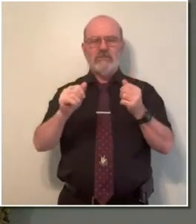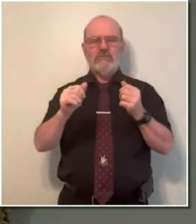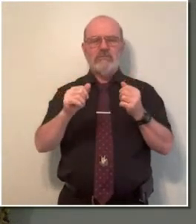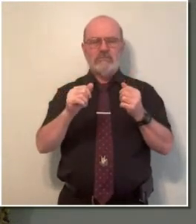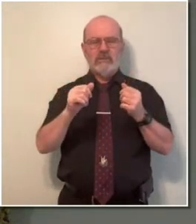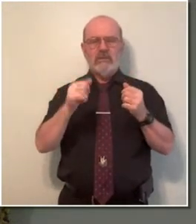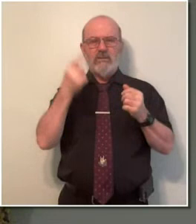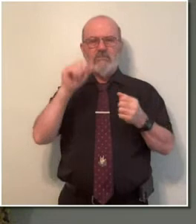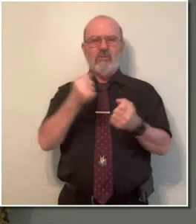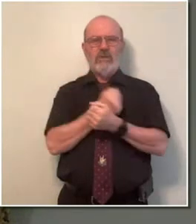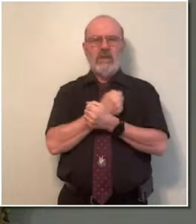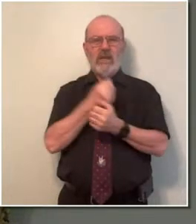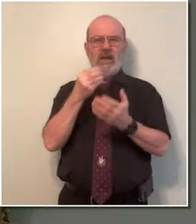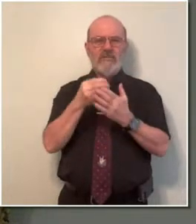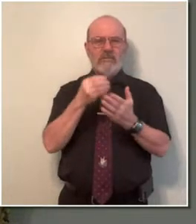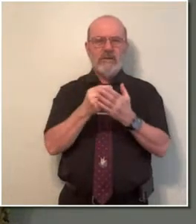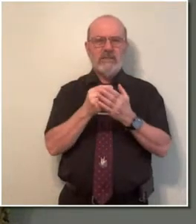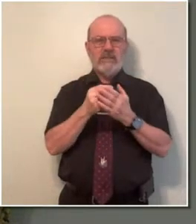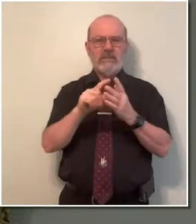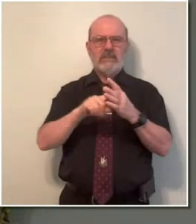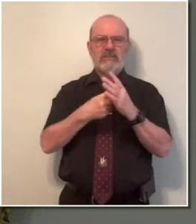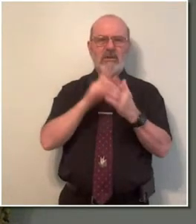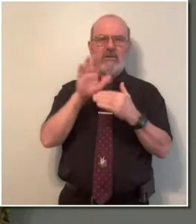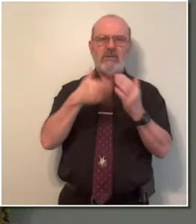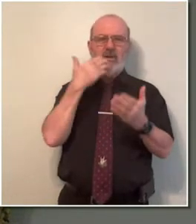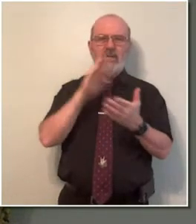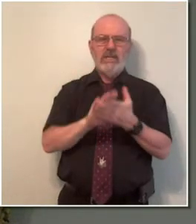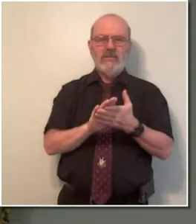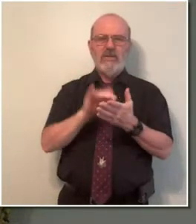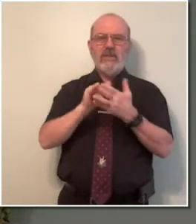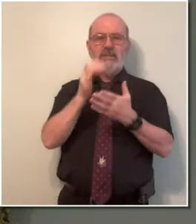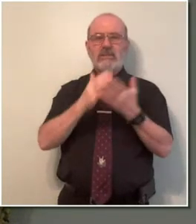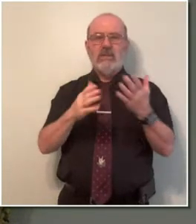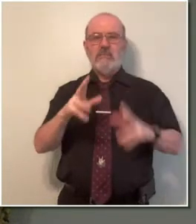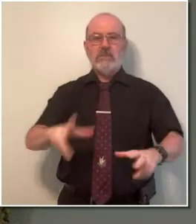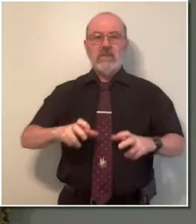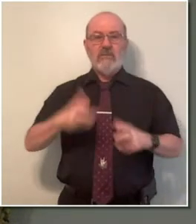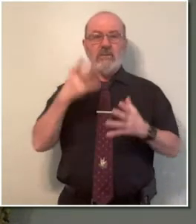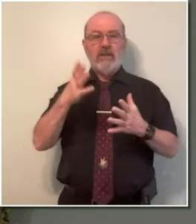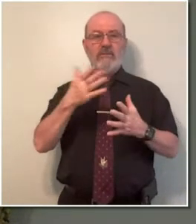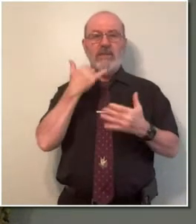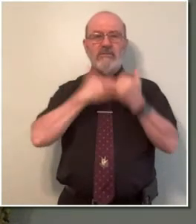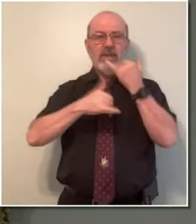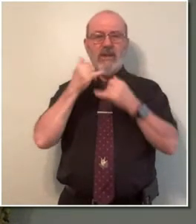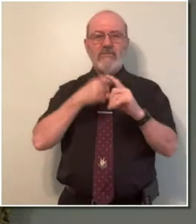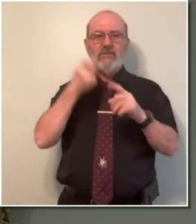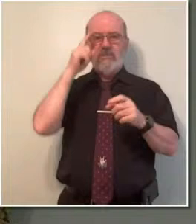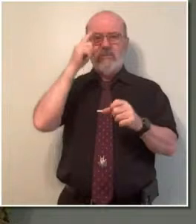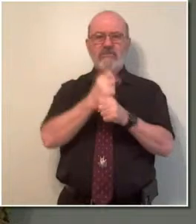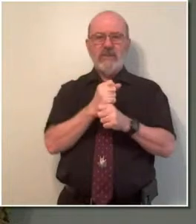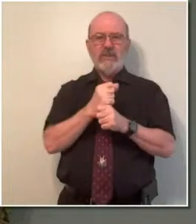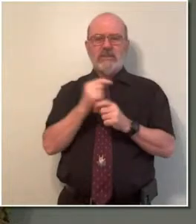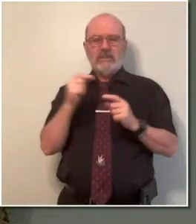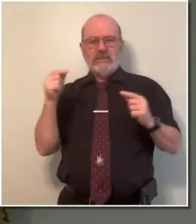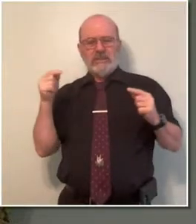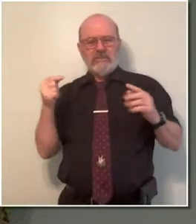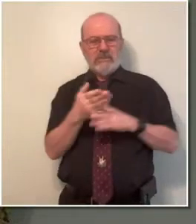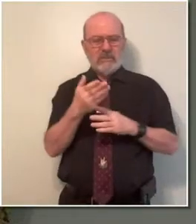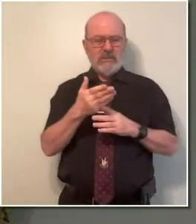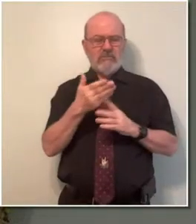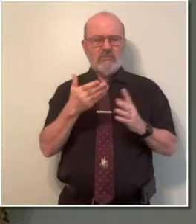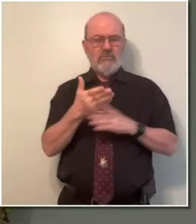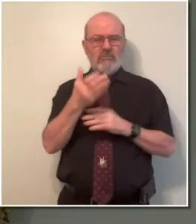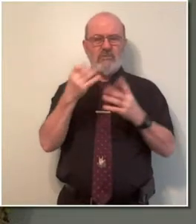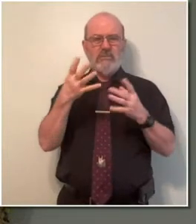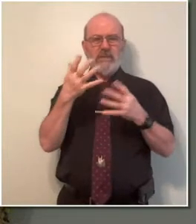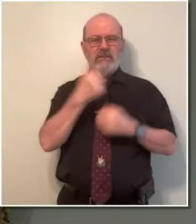love of money is the root of all evil, which while some coveted after, they have erred from the faith and pierced themselves through with many